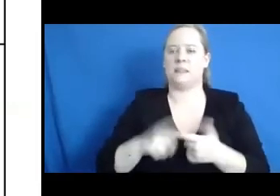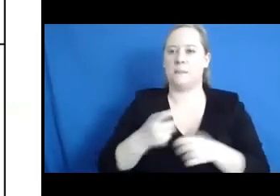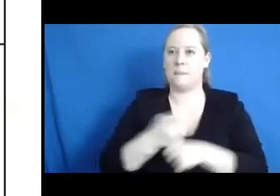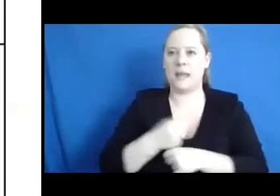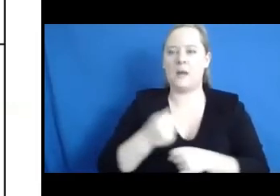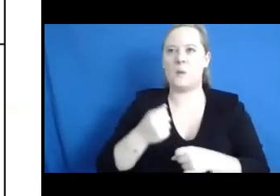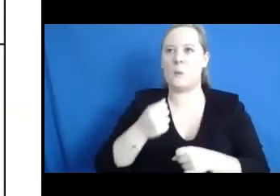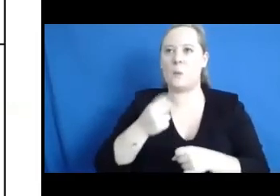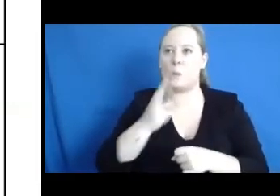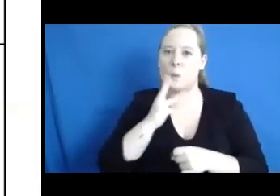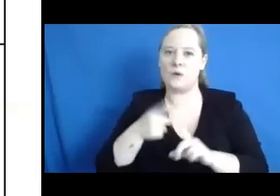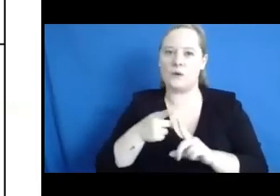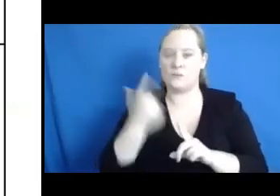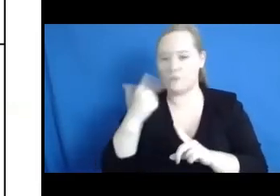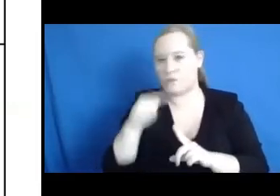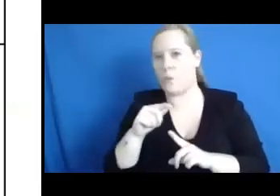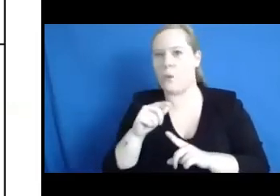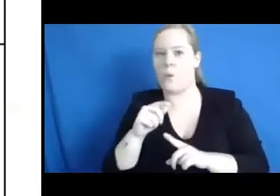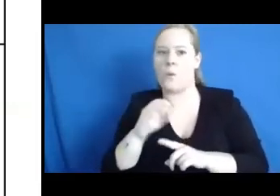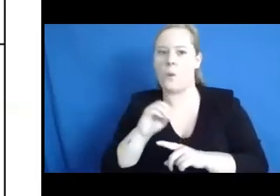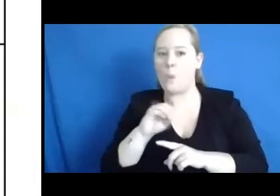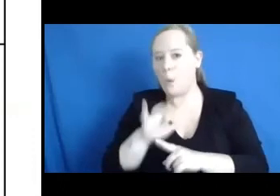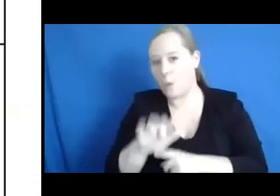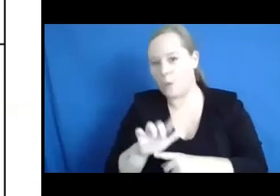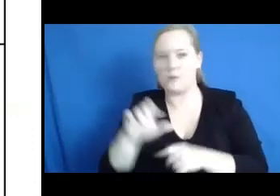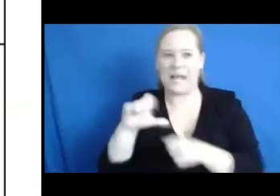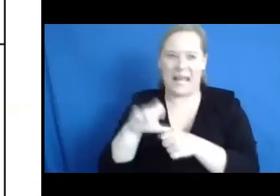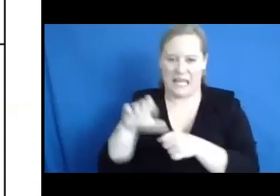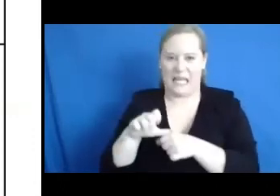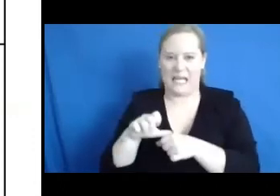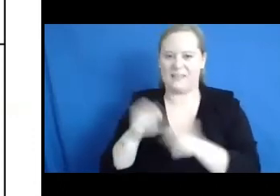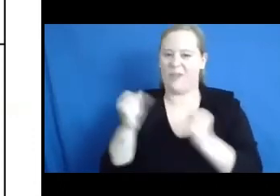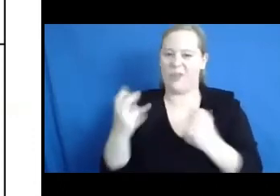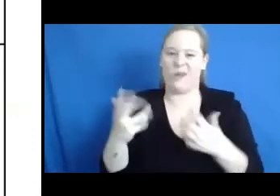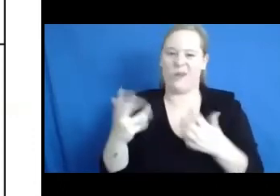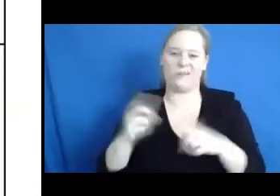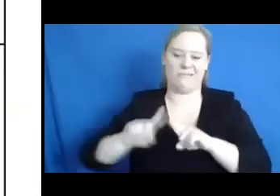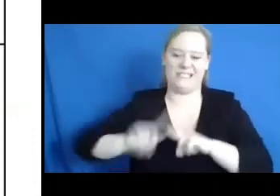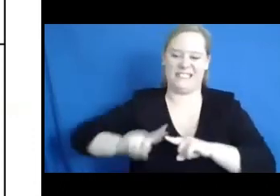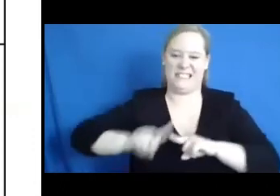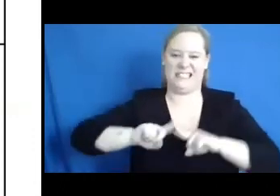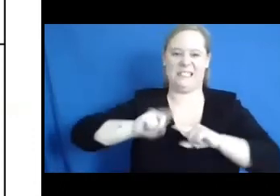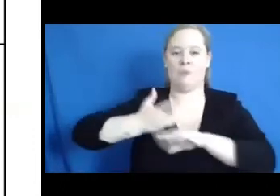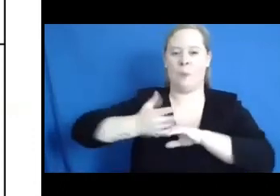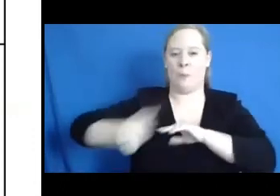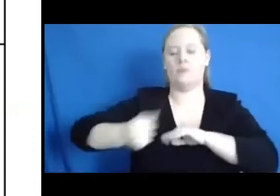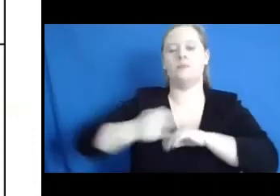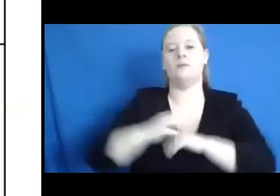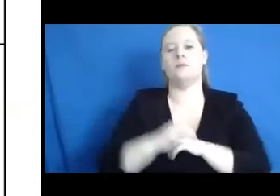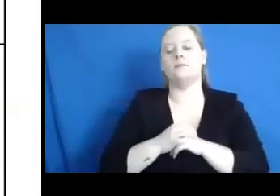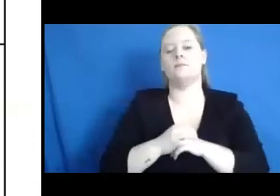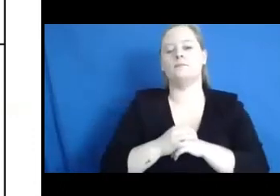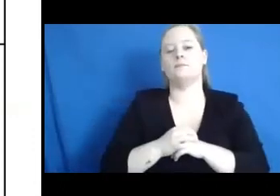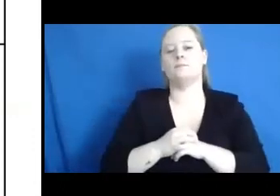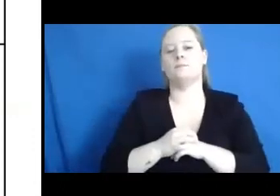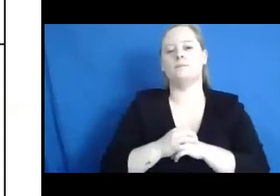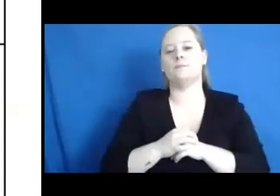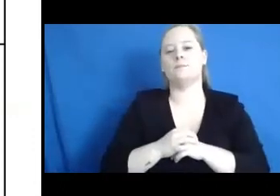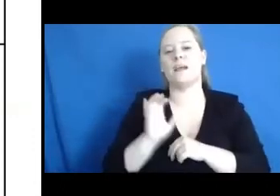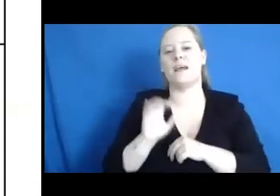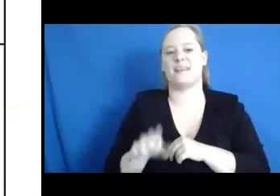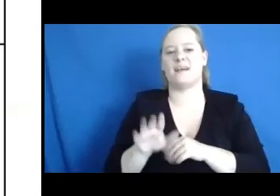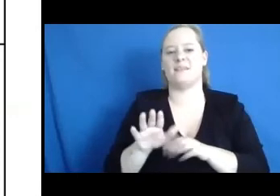and gas fields, among other wastes. And that's all on about a half a square